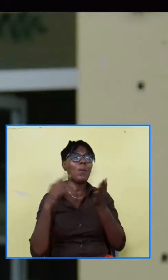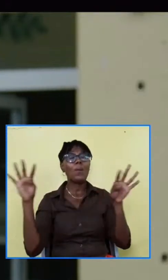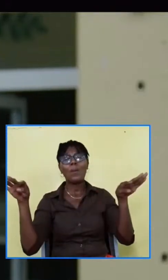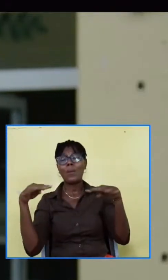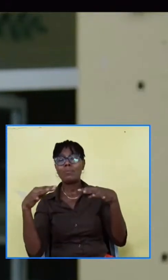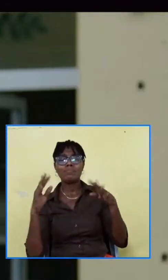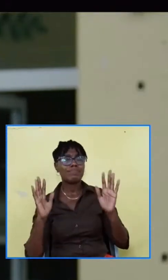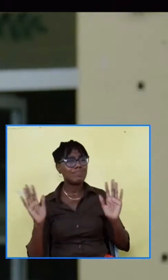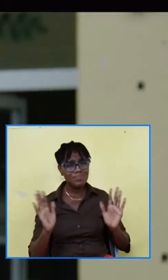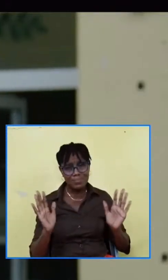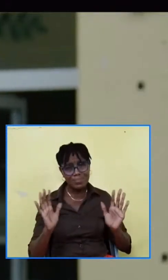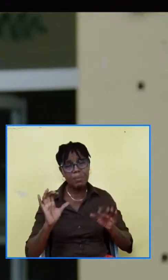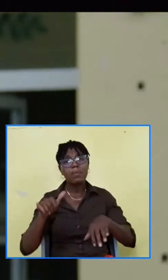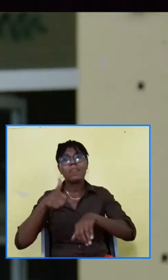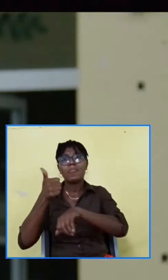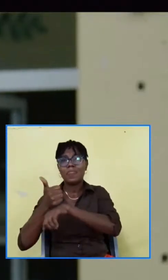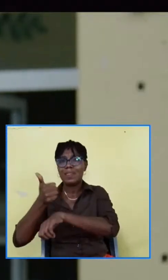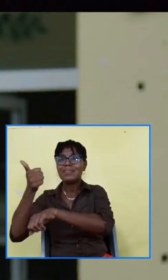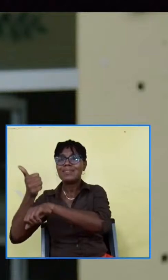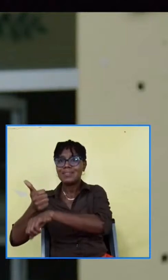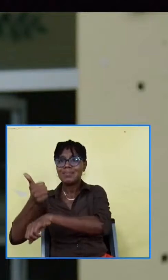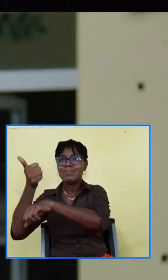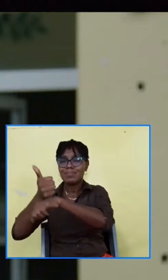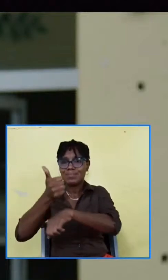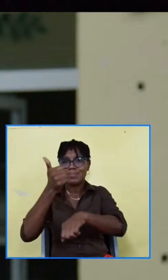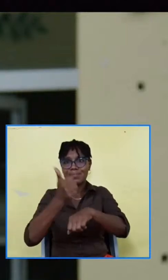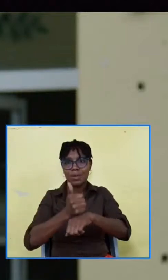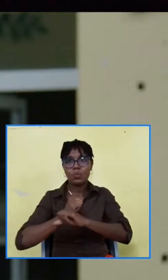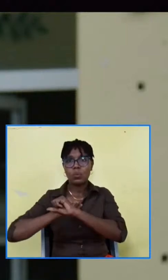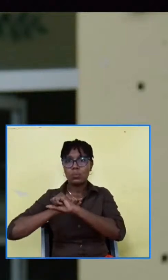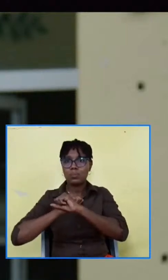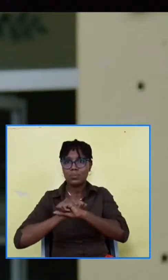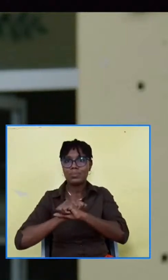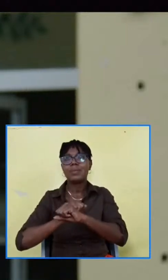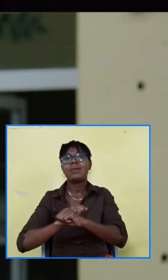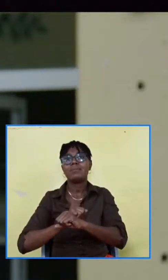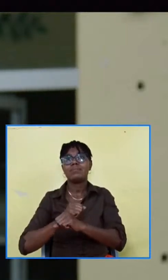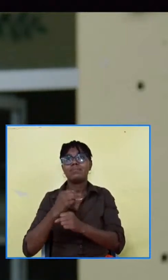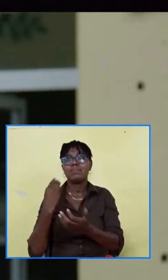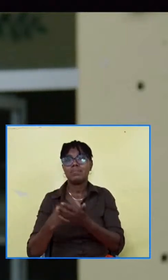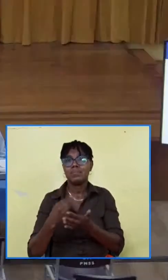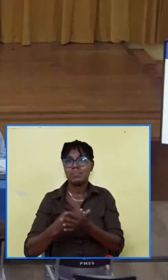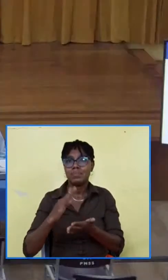put in place to protect this fund and this institution.